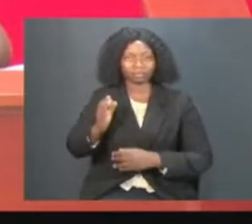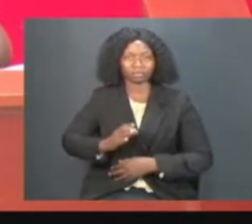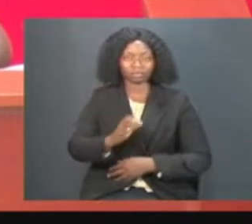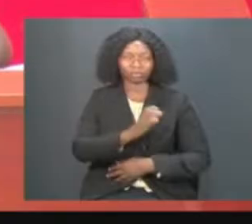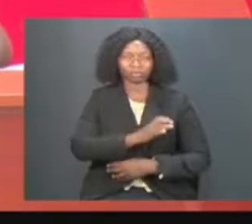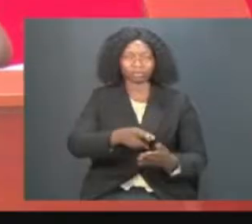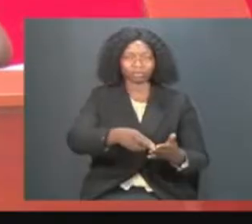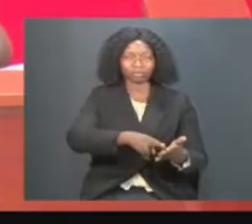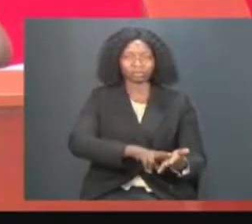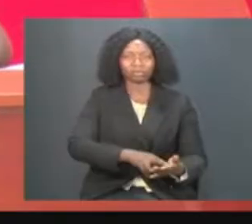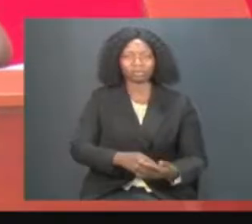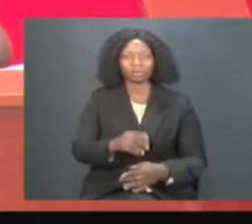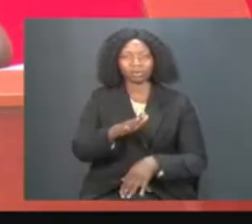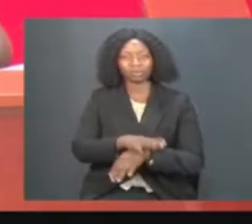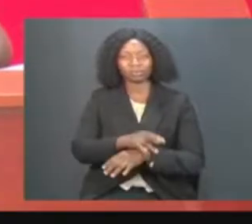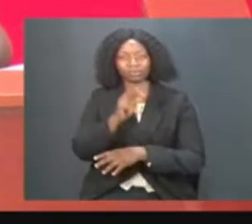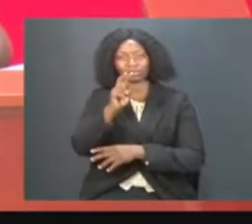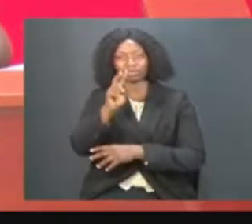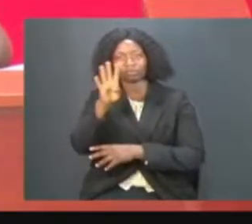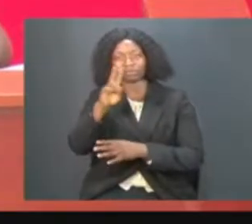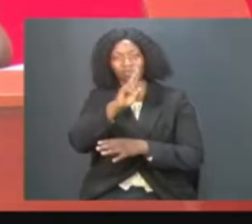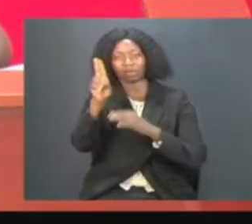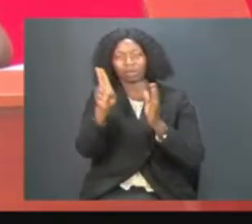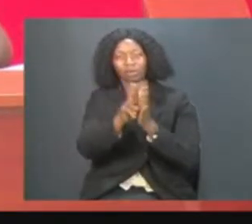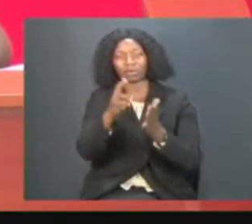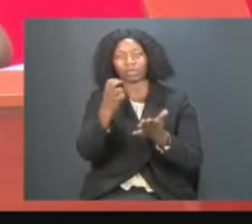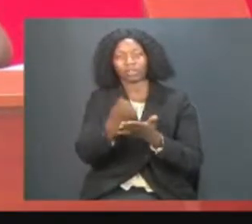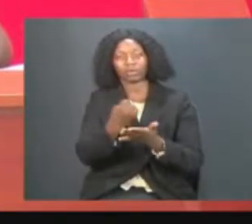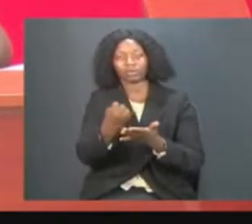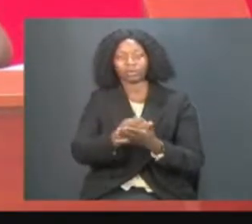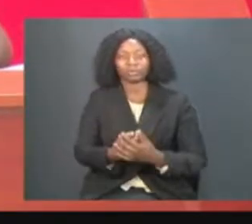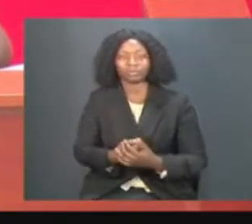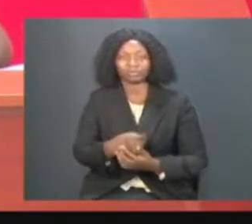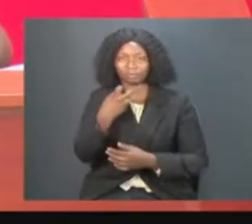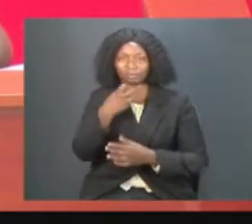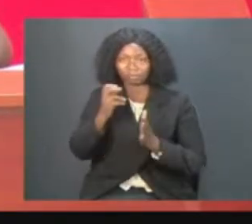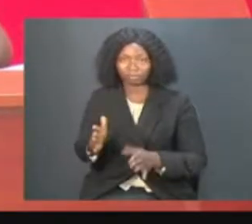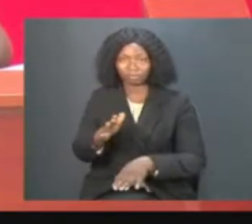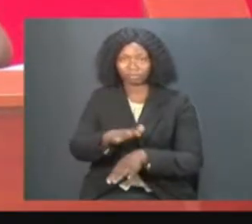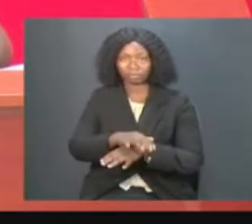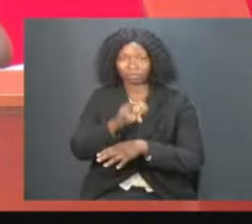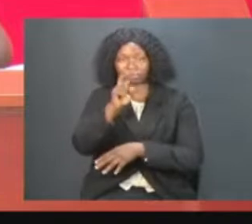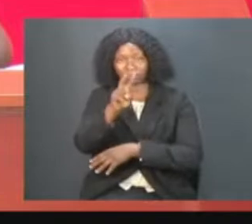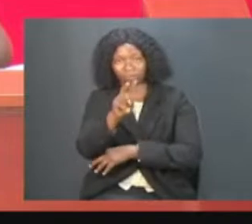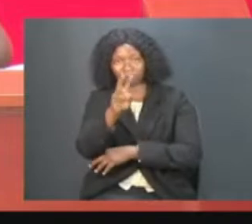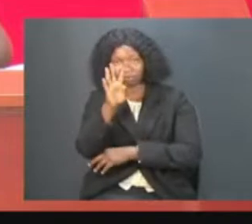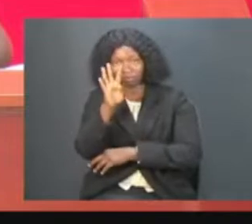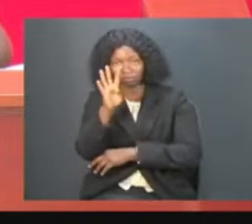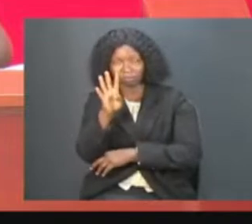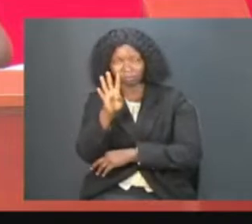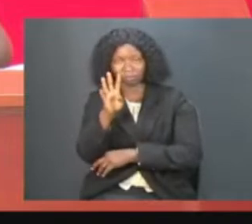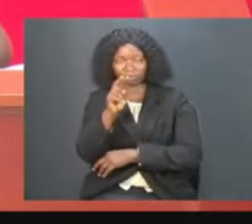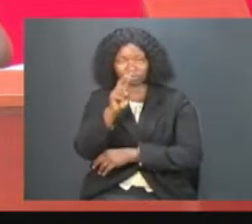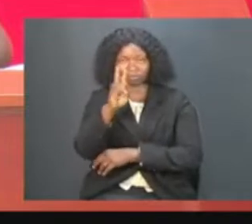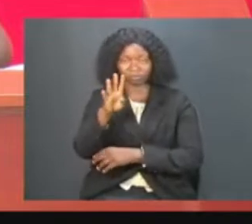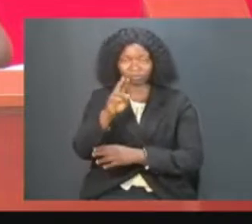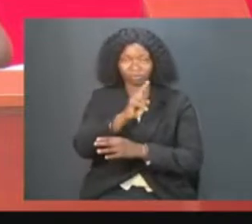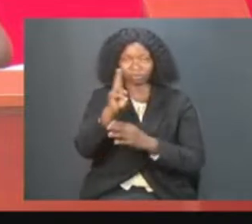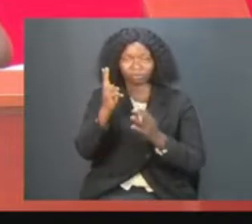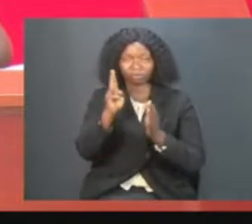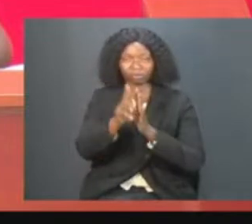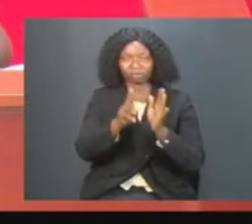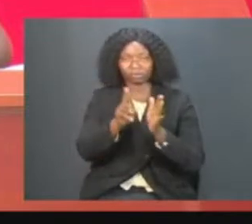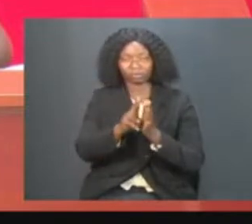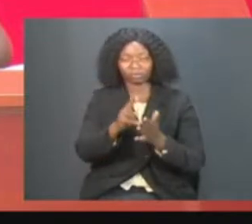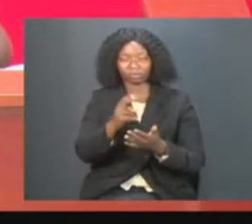report on 24-hour economy. Mr. Speaker, on 24 24-Hour Economy Authority